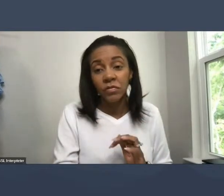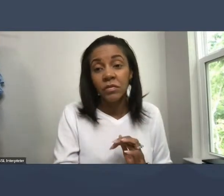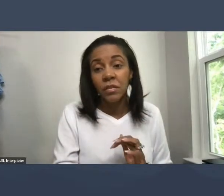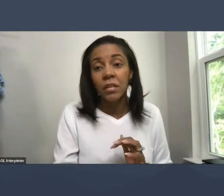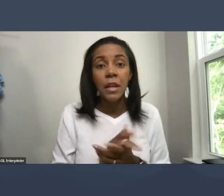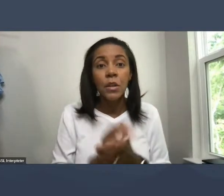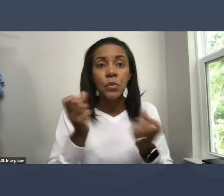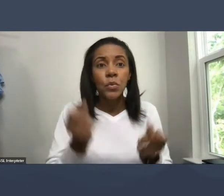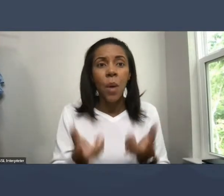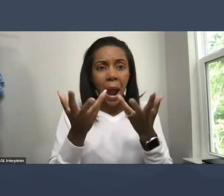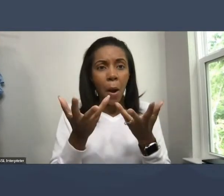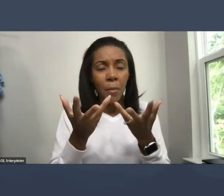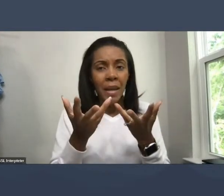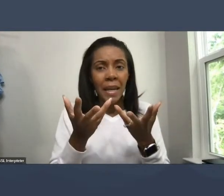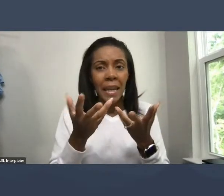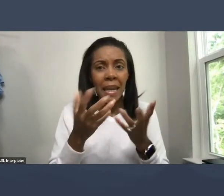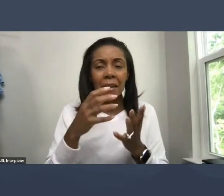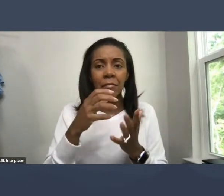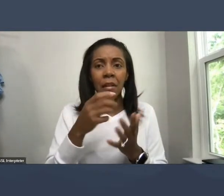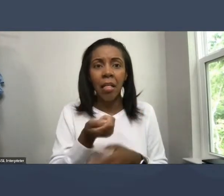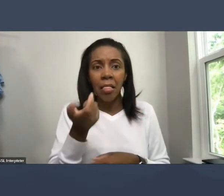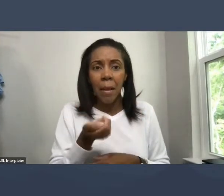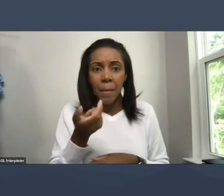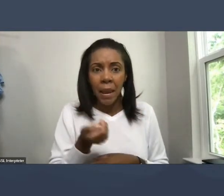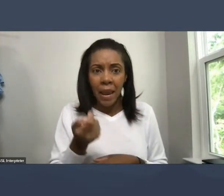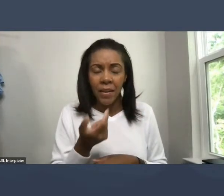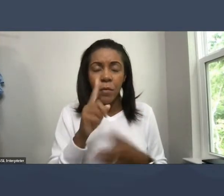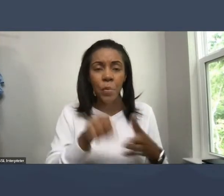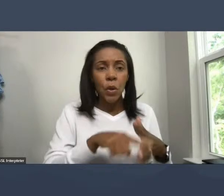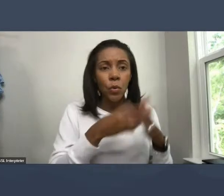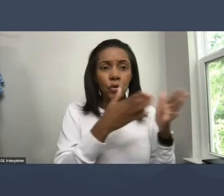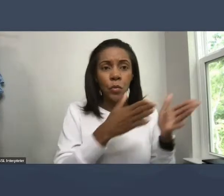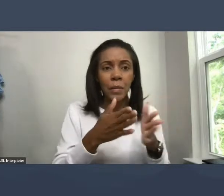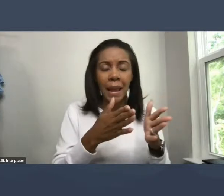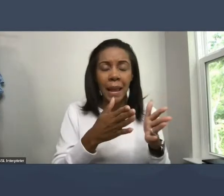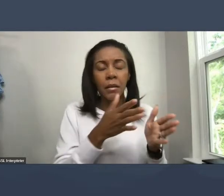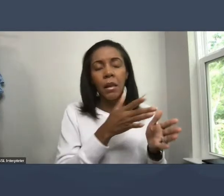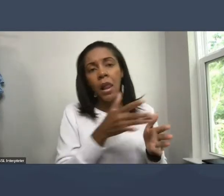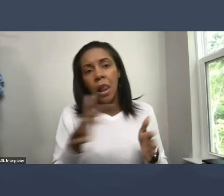many spaces have we eliminated from the original plan to now?